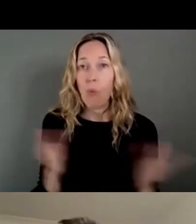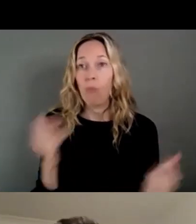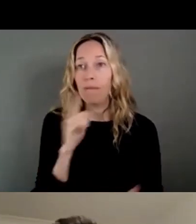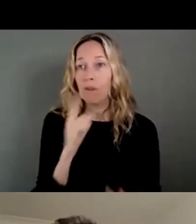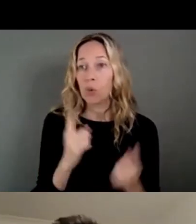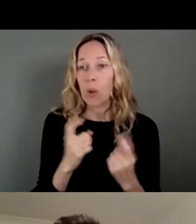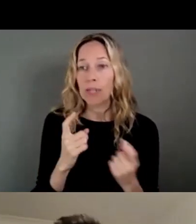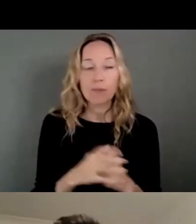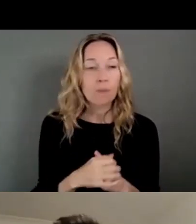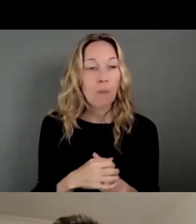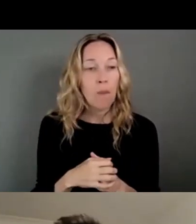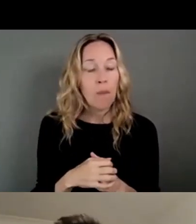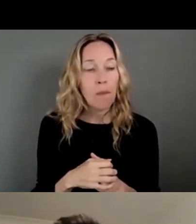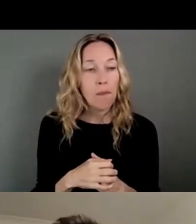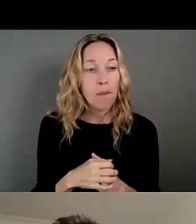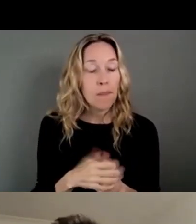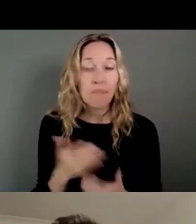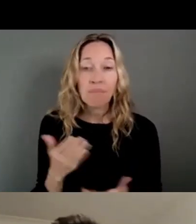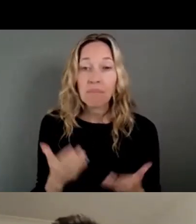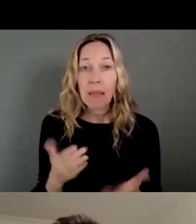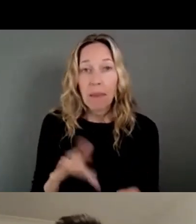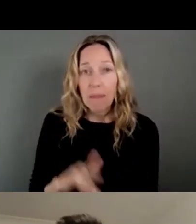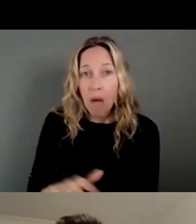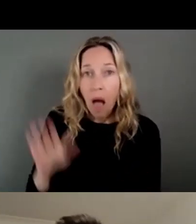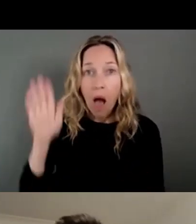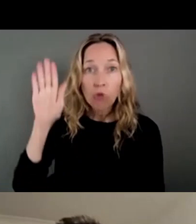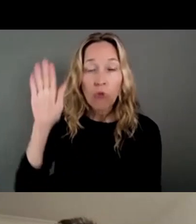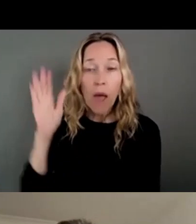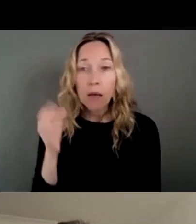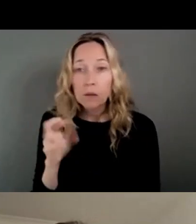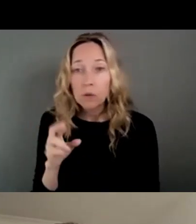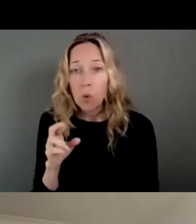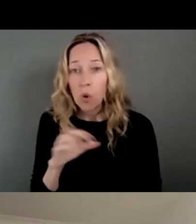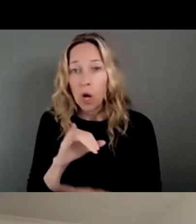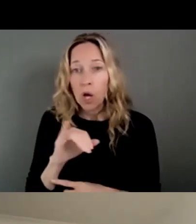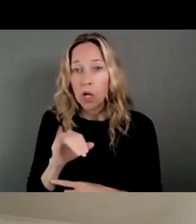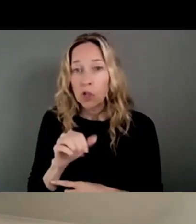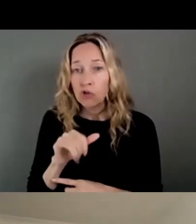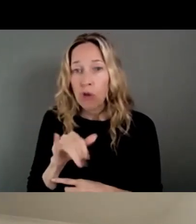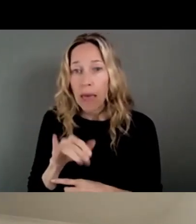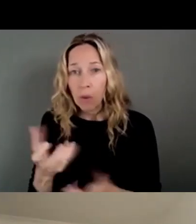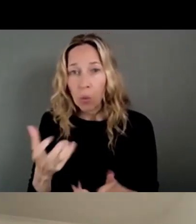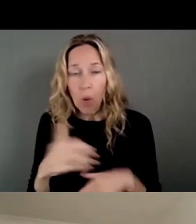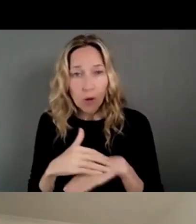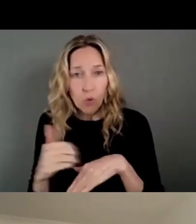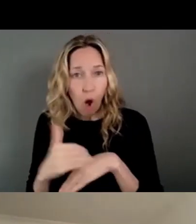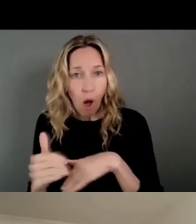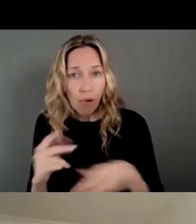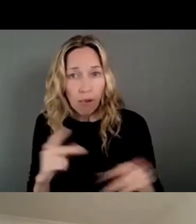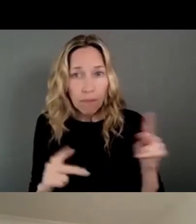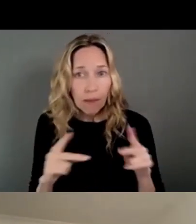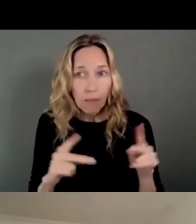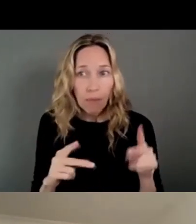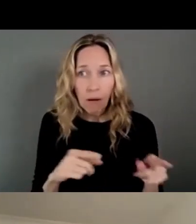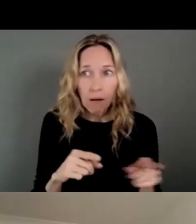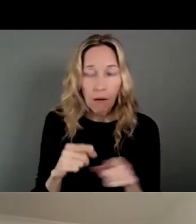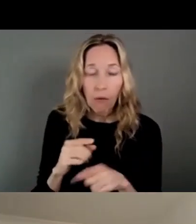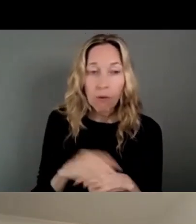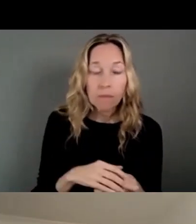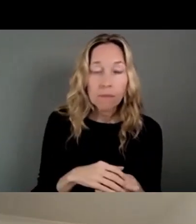We do the hand raising thing. You want to call people, Jayme, or? Sure. Yeah, you can either. Yeah, go ahead,